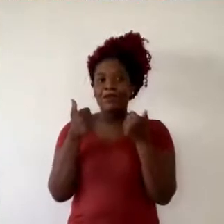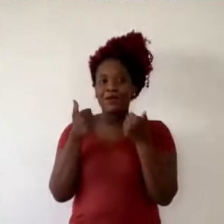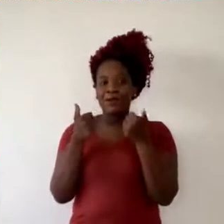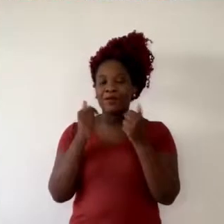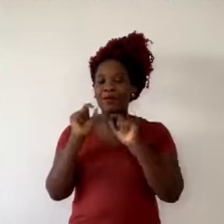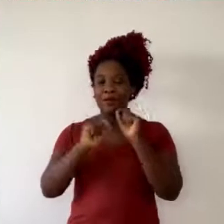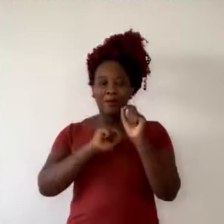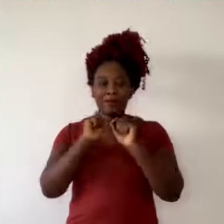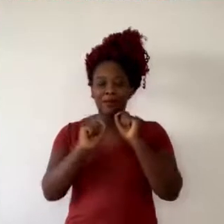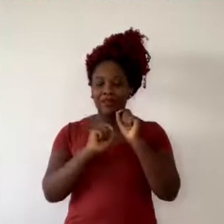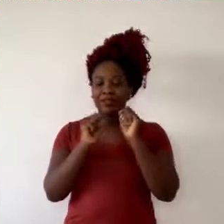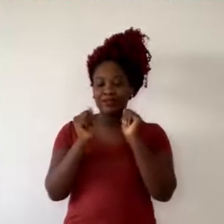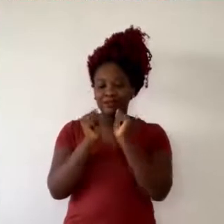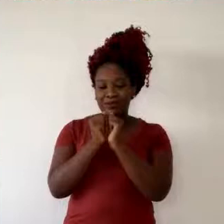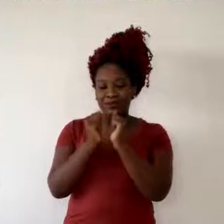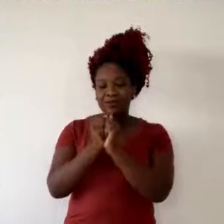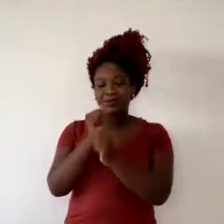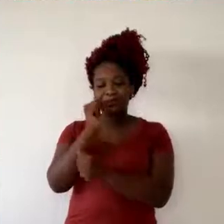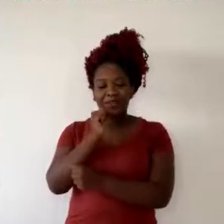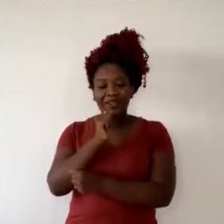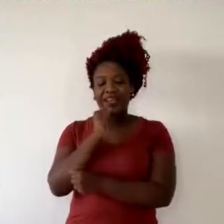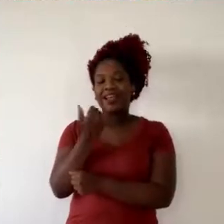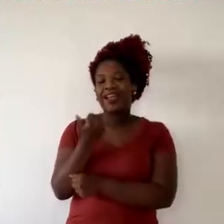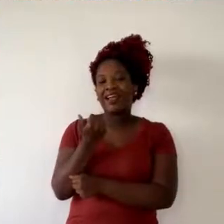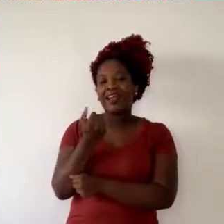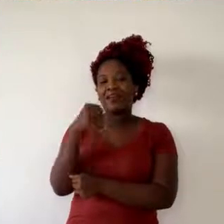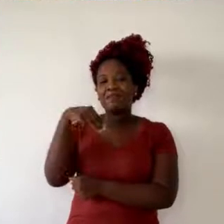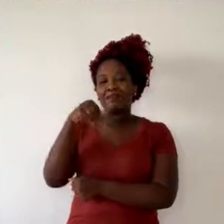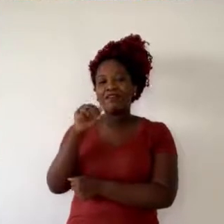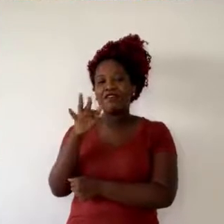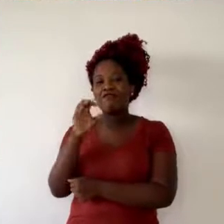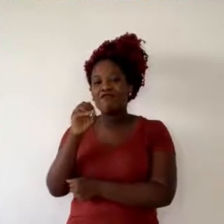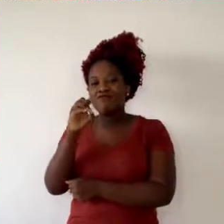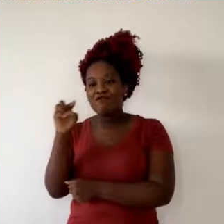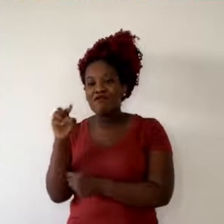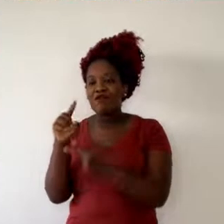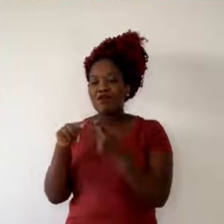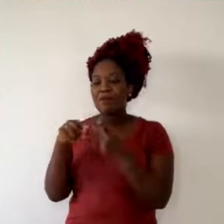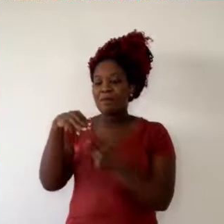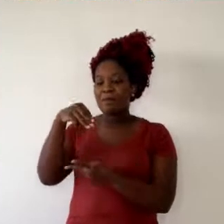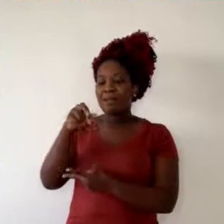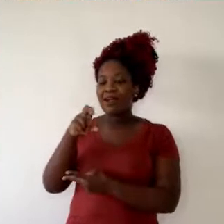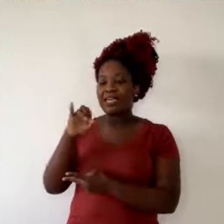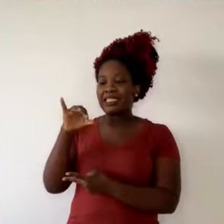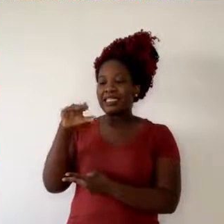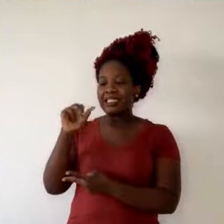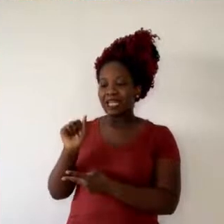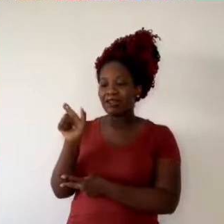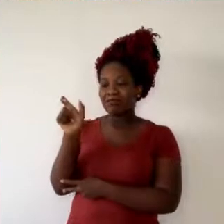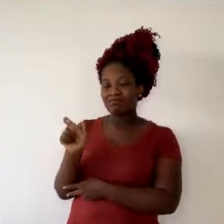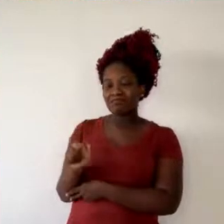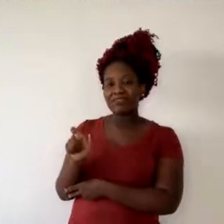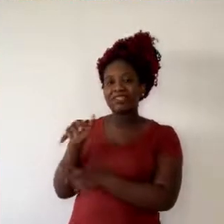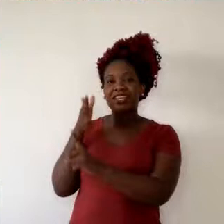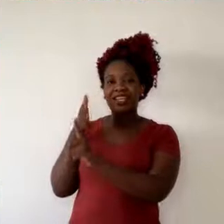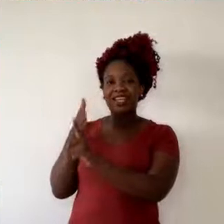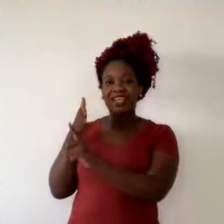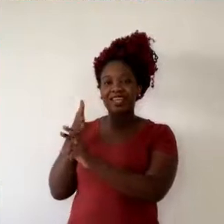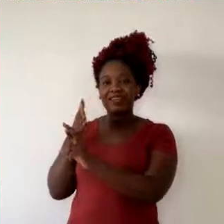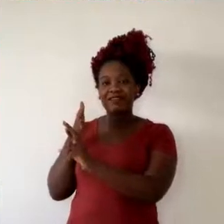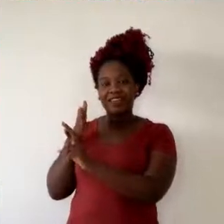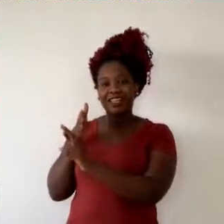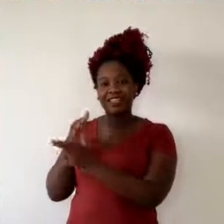trajectory and to be here together with Mafoane and Marina, who is a reference,